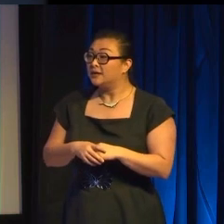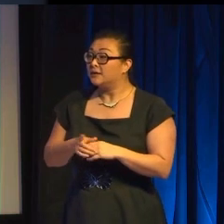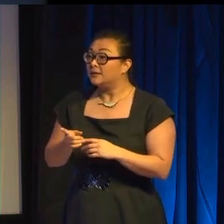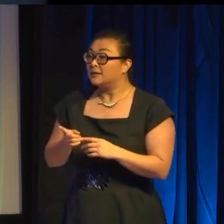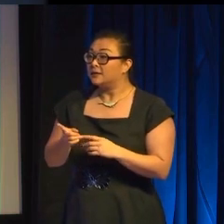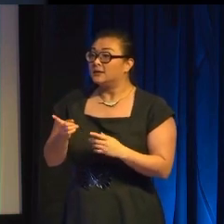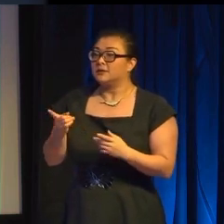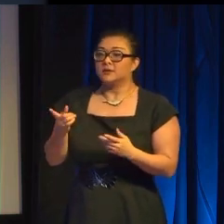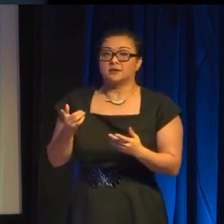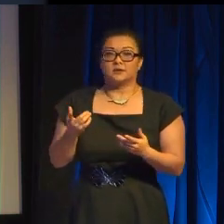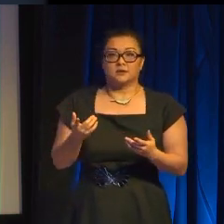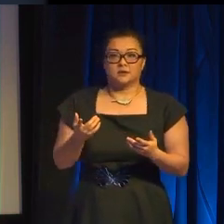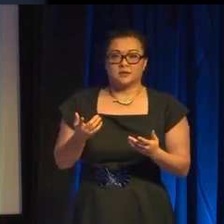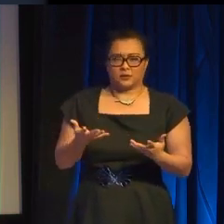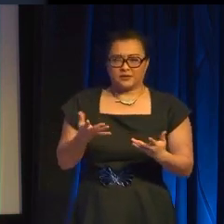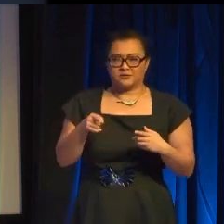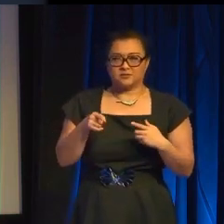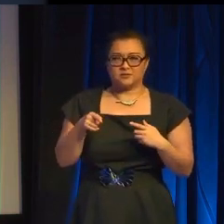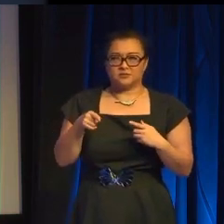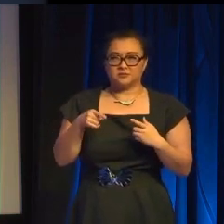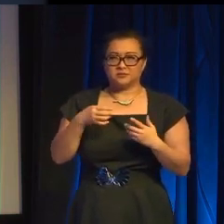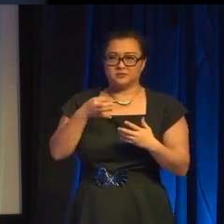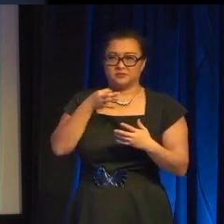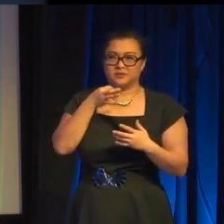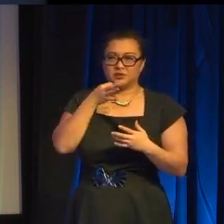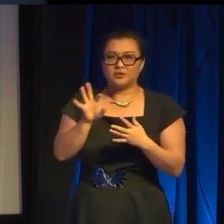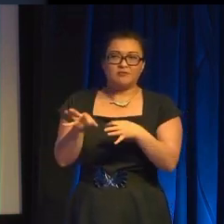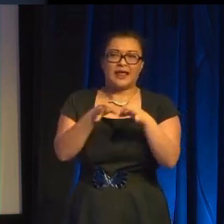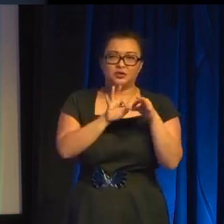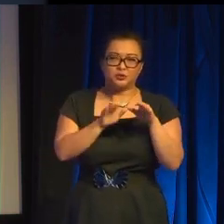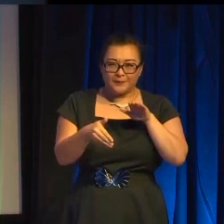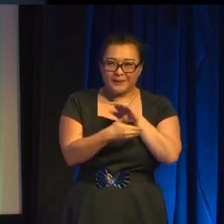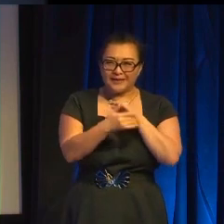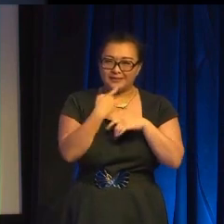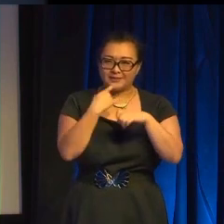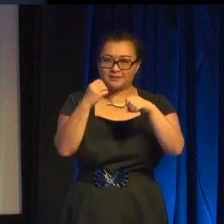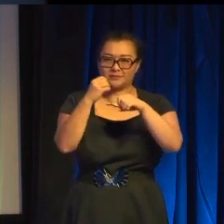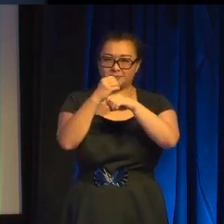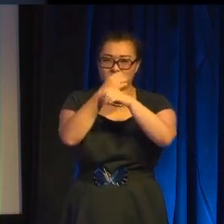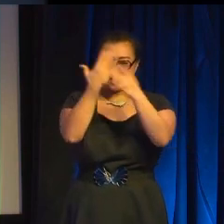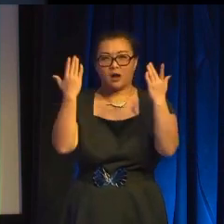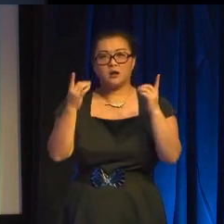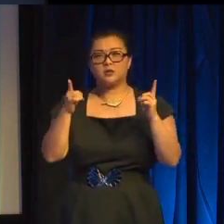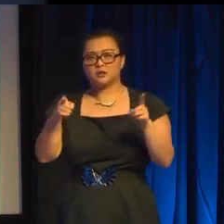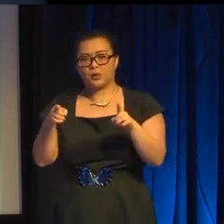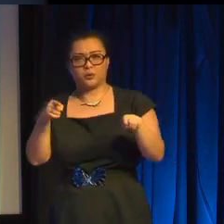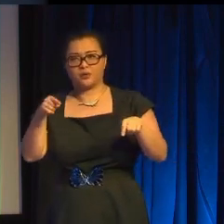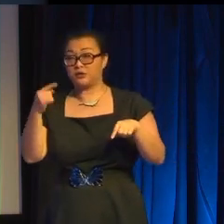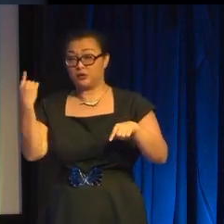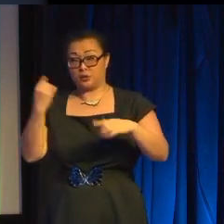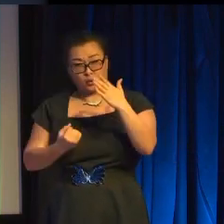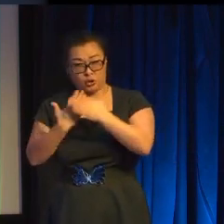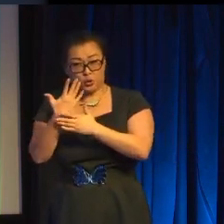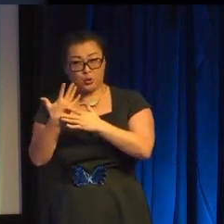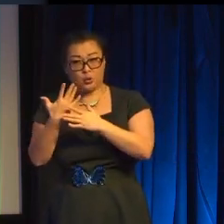Obviously, this sort of follows on from Beneath the Steel Sky. Will people need to have played Beneath the Steel Sky to understand it, or are you going to